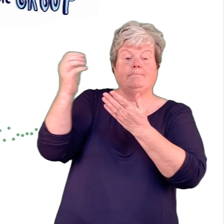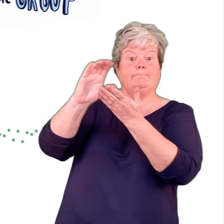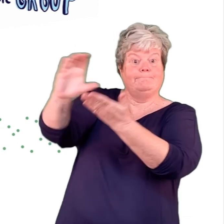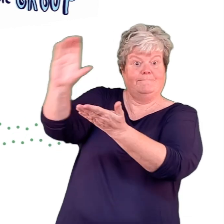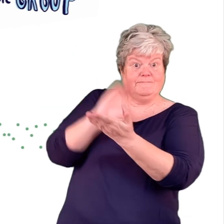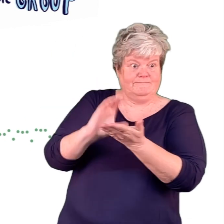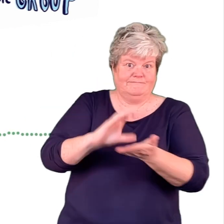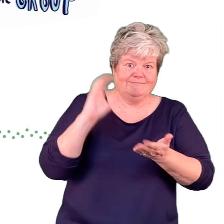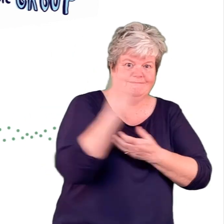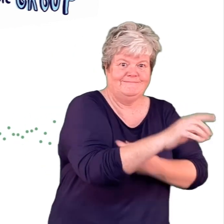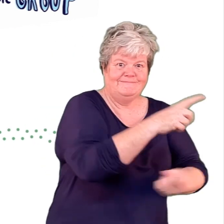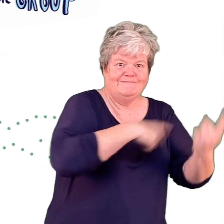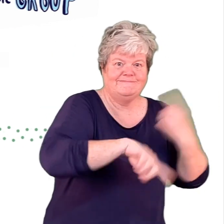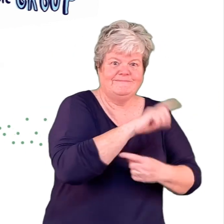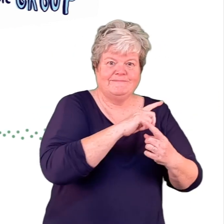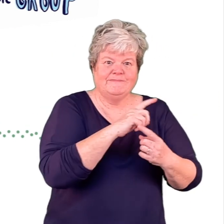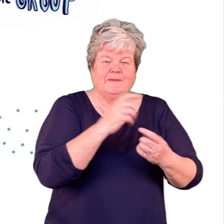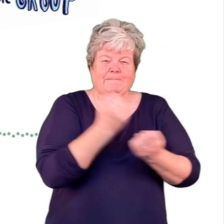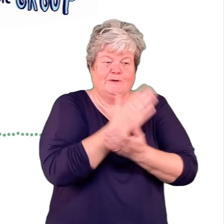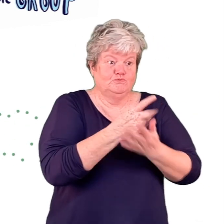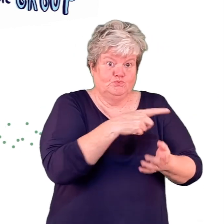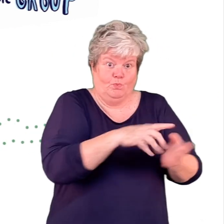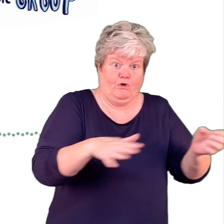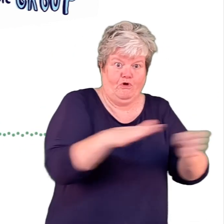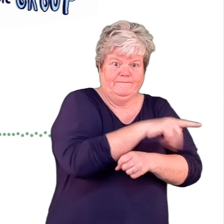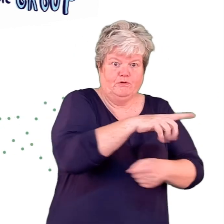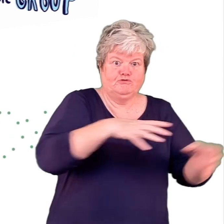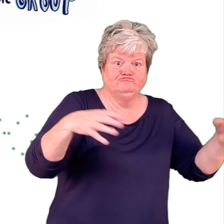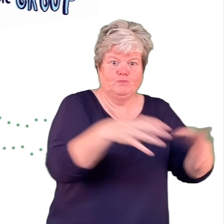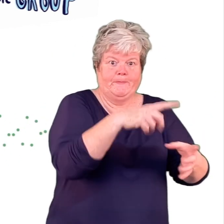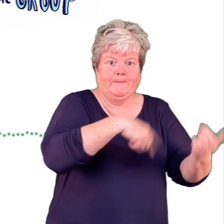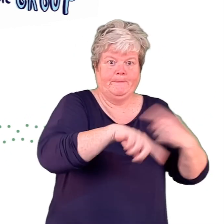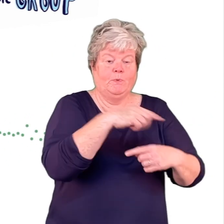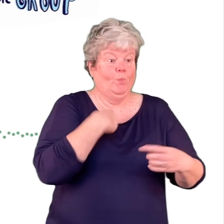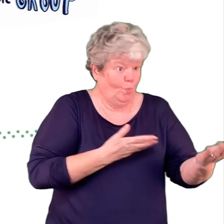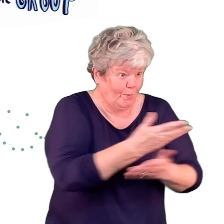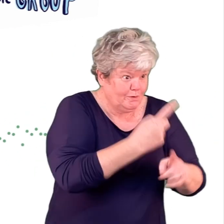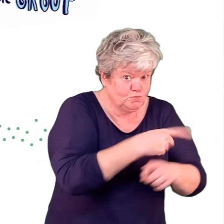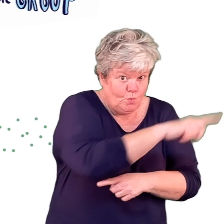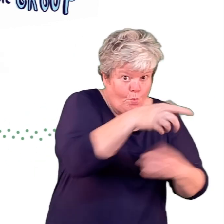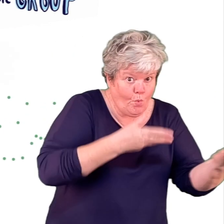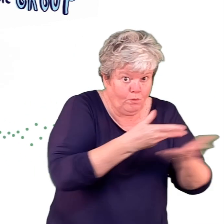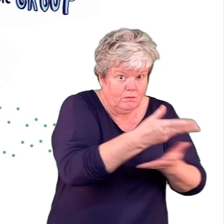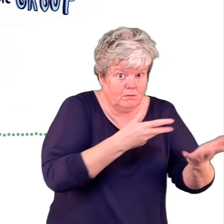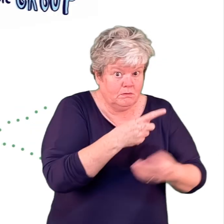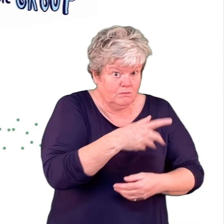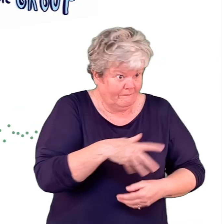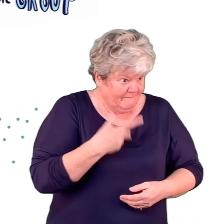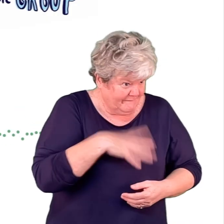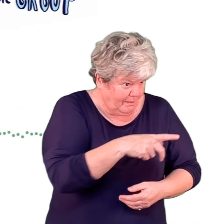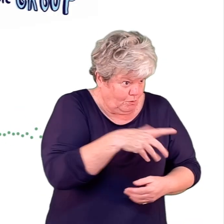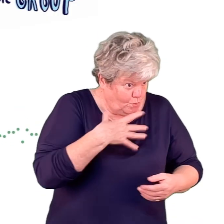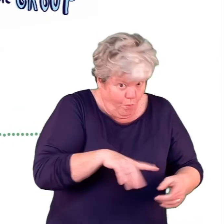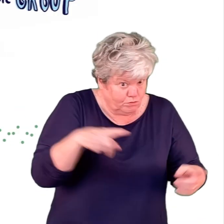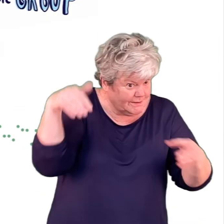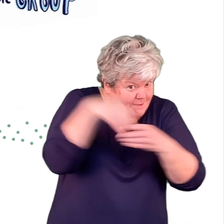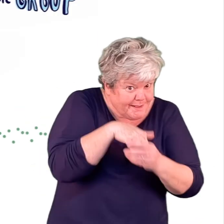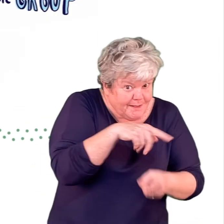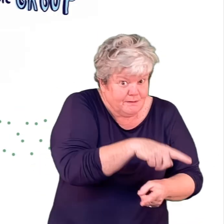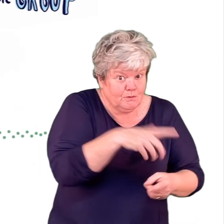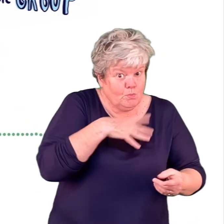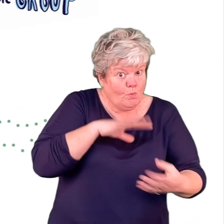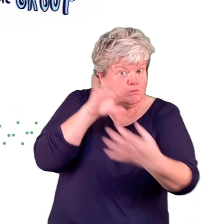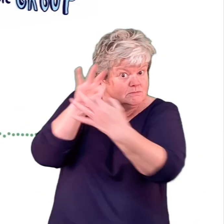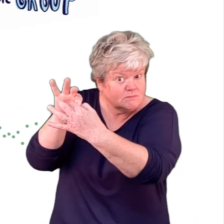financial remuneration to the research and impact group first. So we speak through the proposal and we say to the group, do you